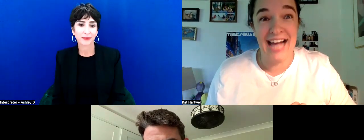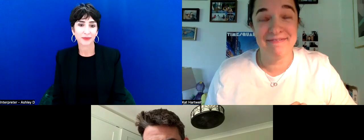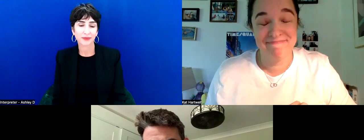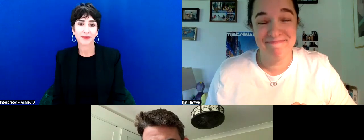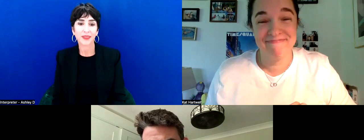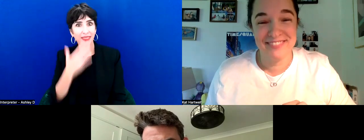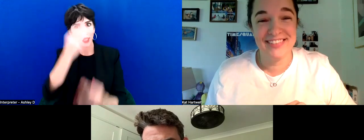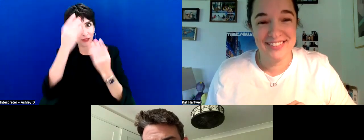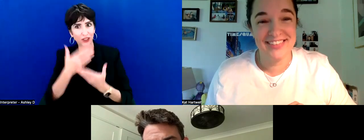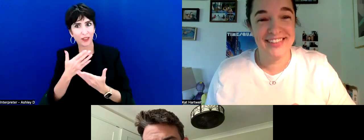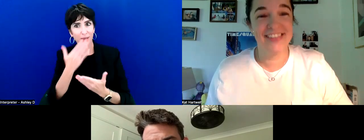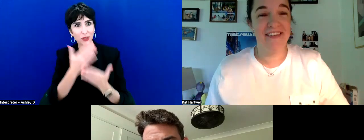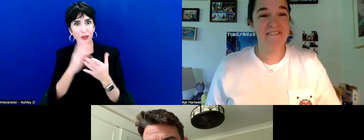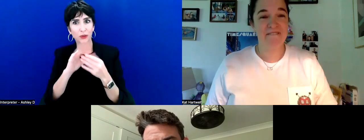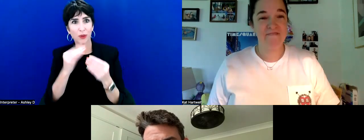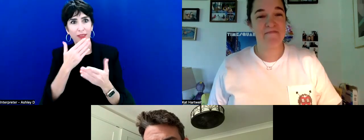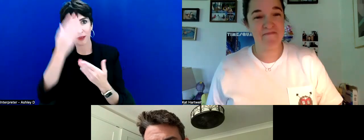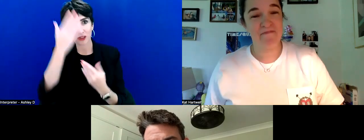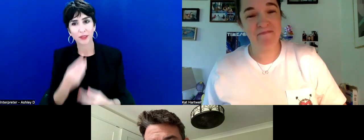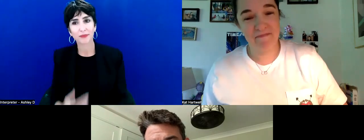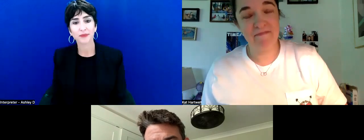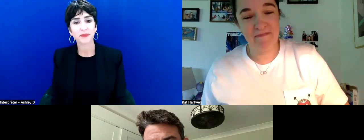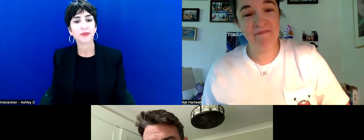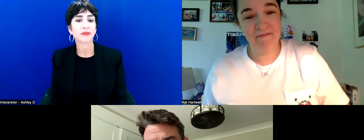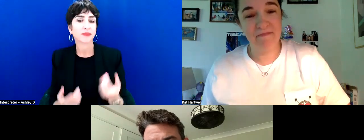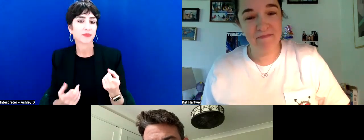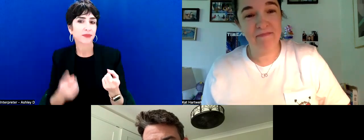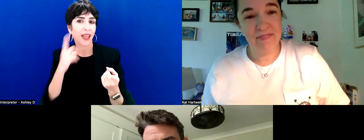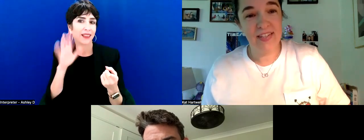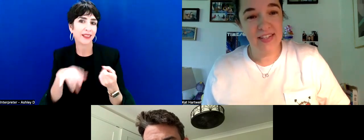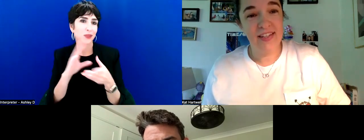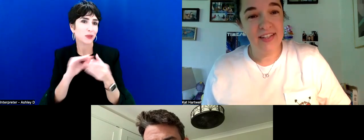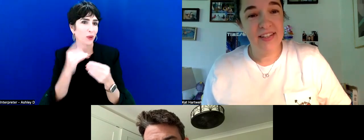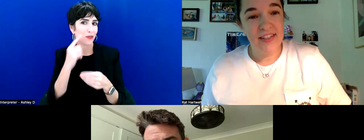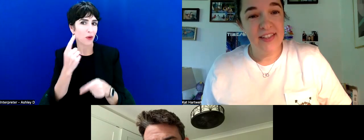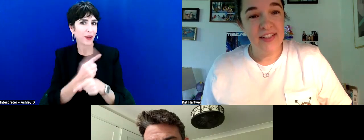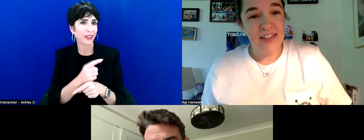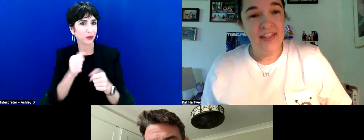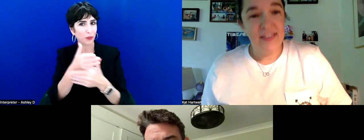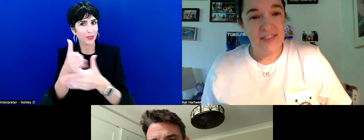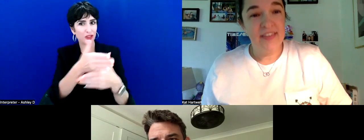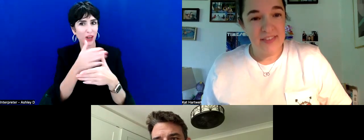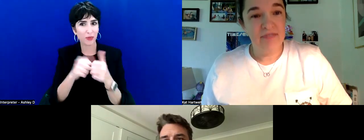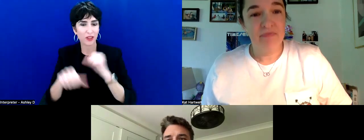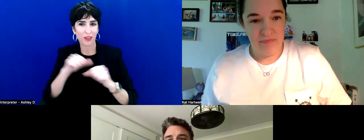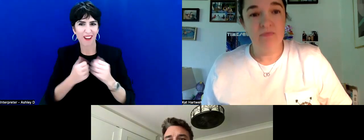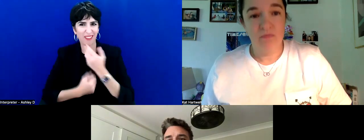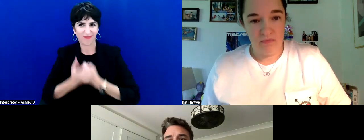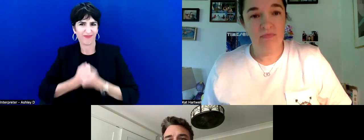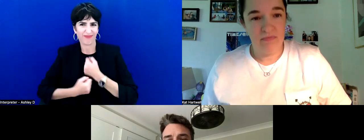Thanks for sharing. It's a good story. But and I think that's what stories are for. They should be shared, right? Not